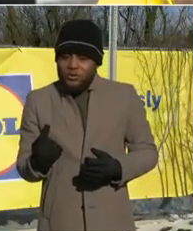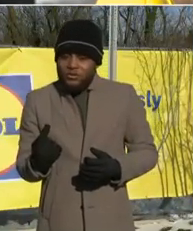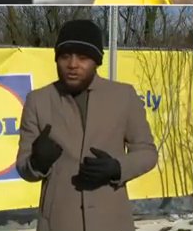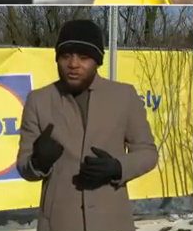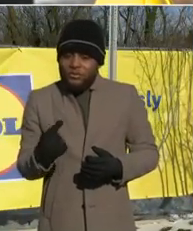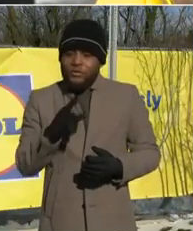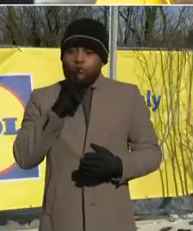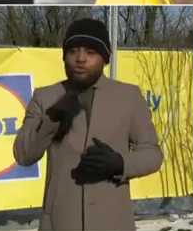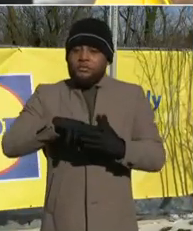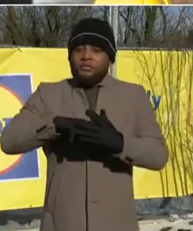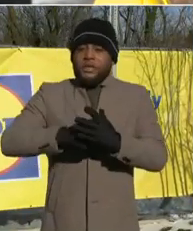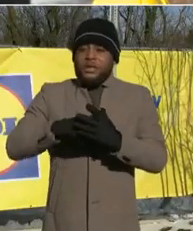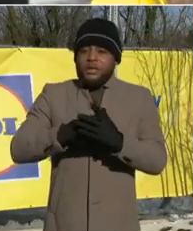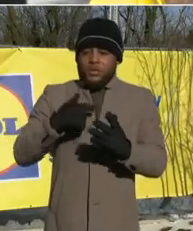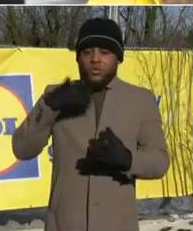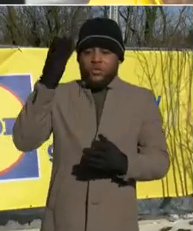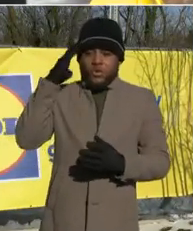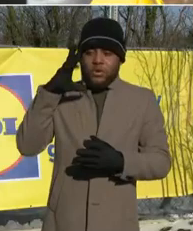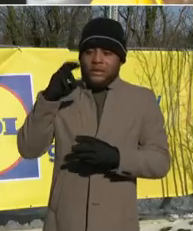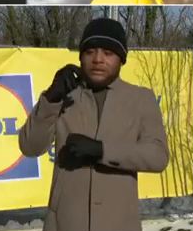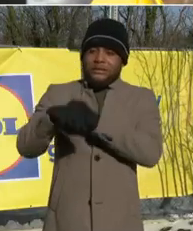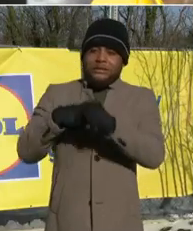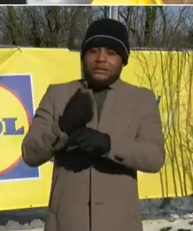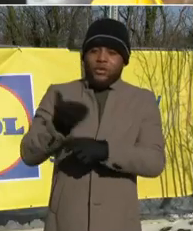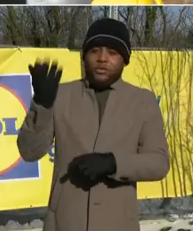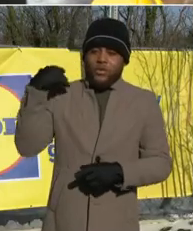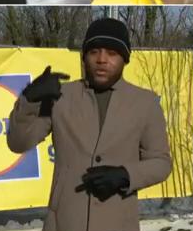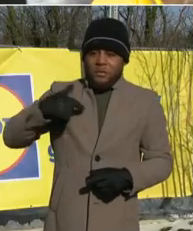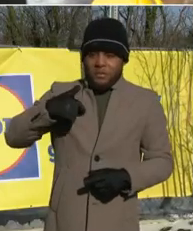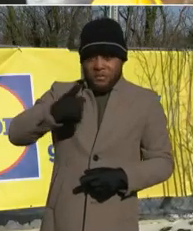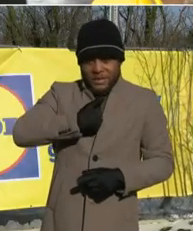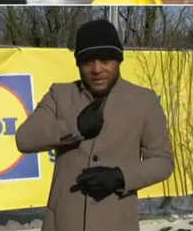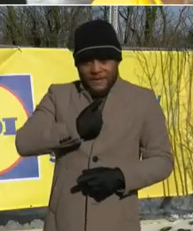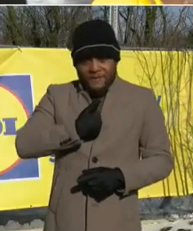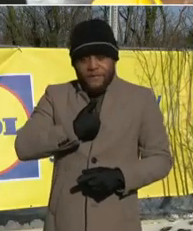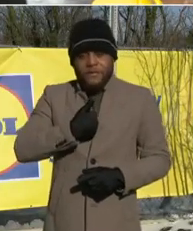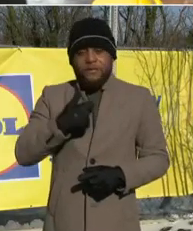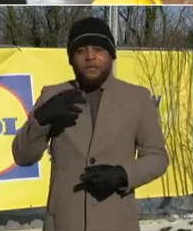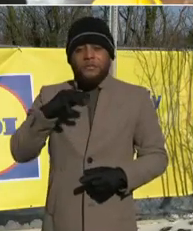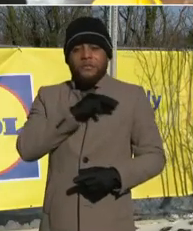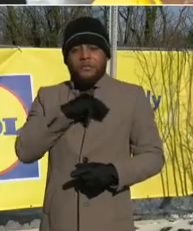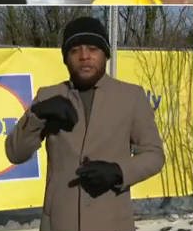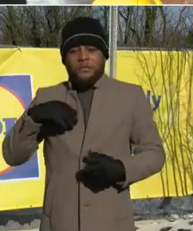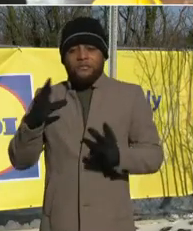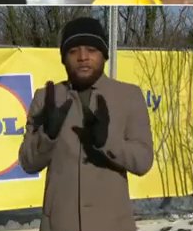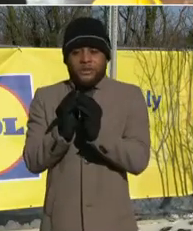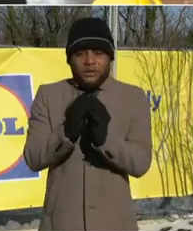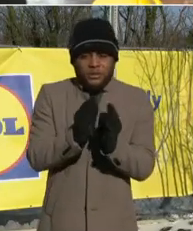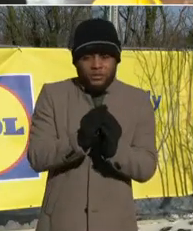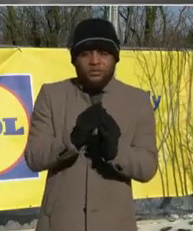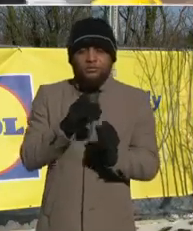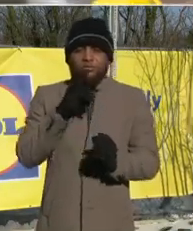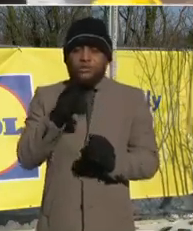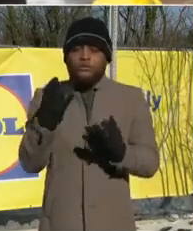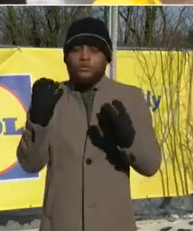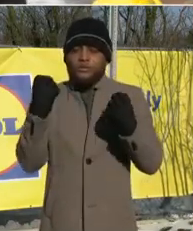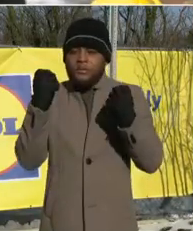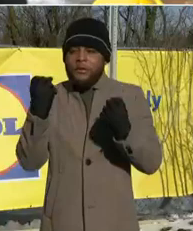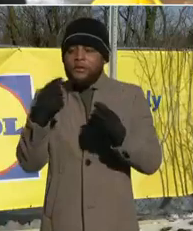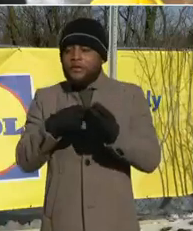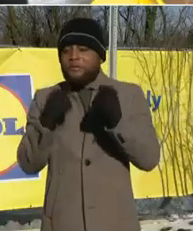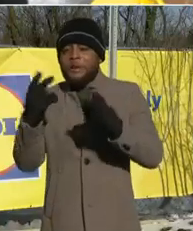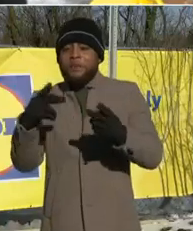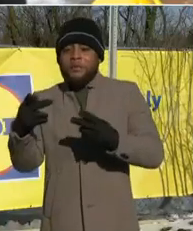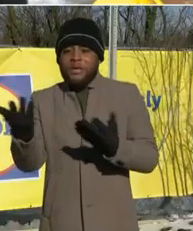30 years ago, I and a committed group of community members, several of whom are here today,